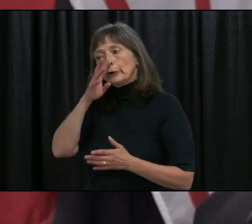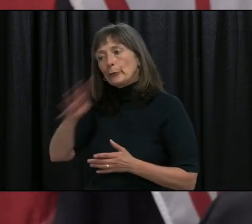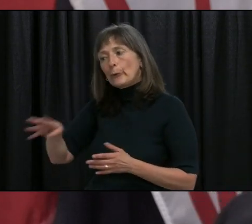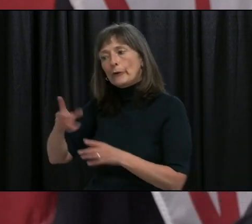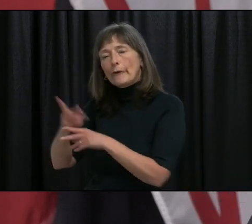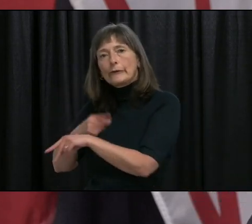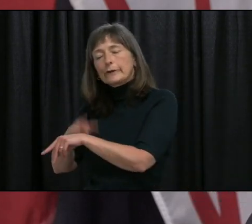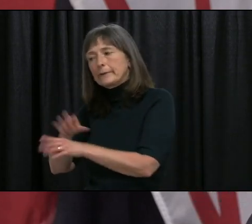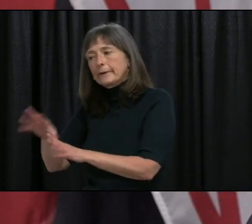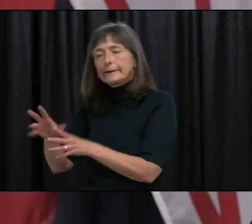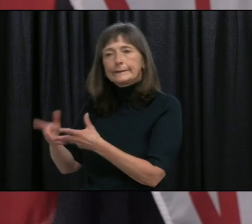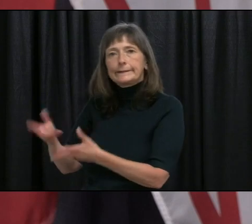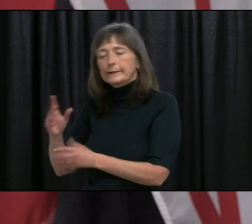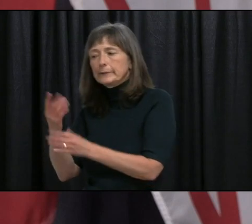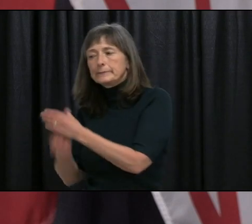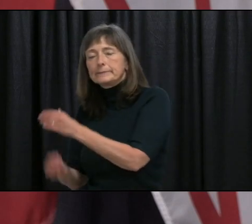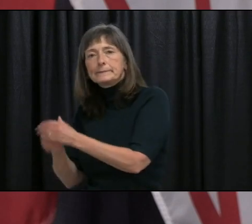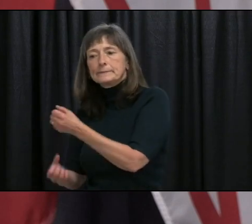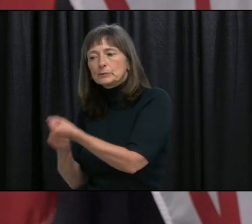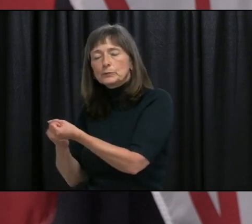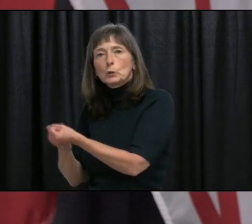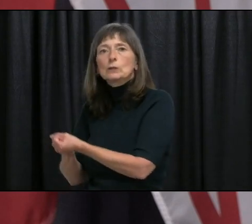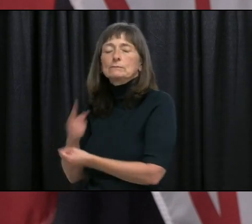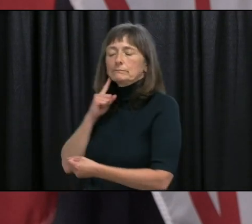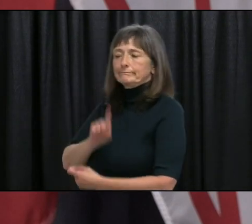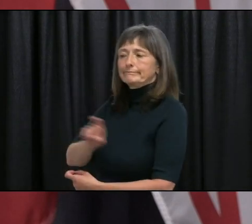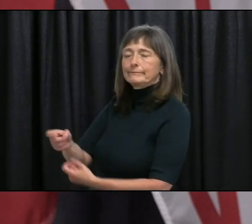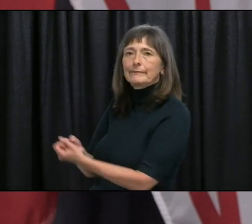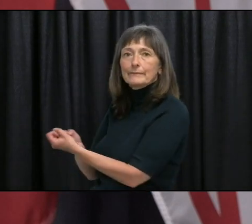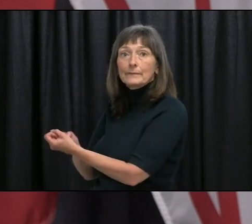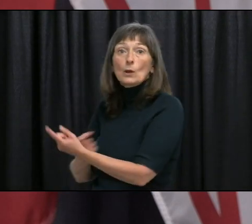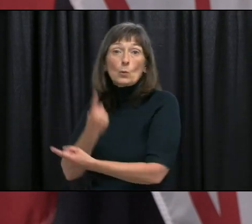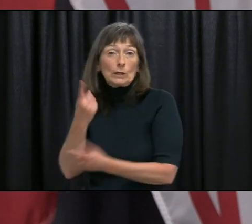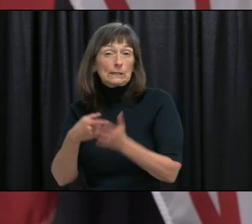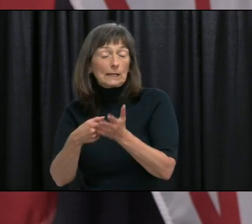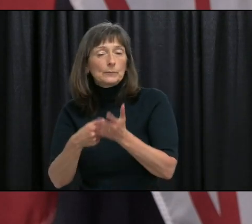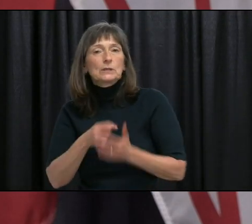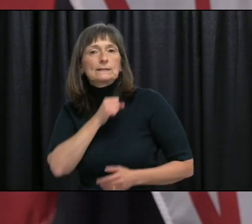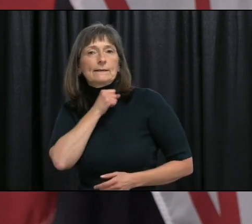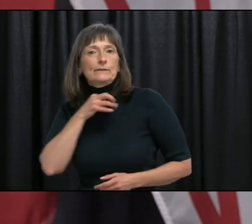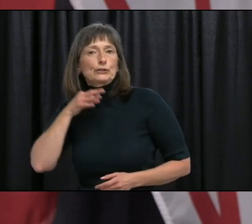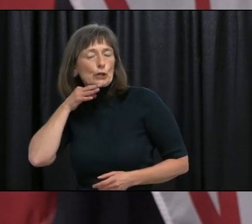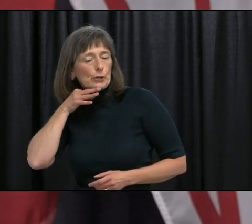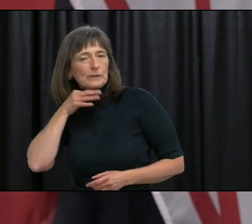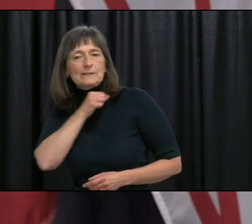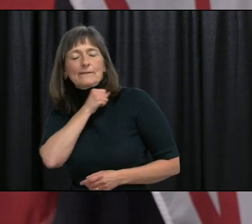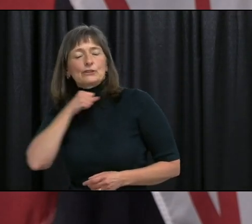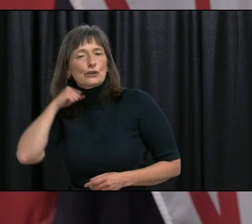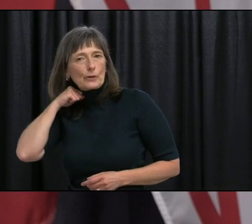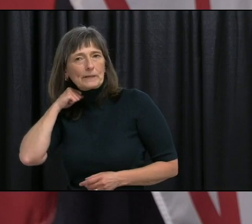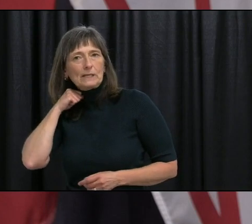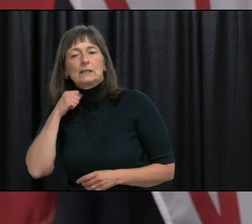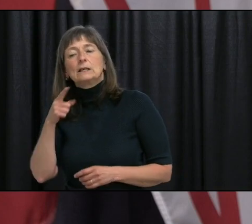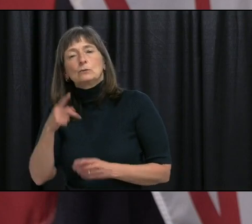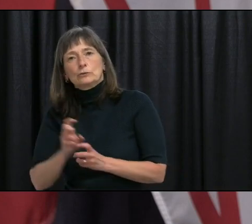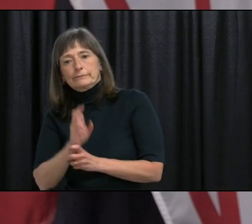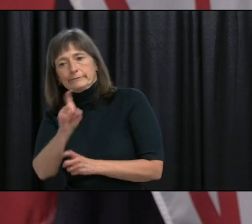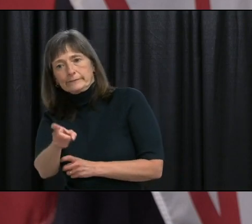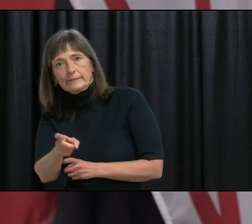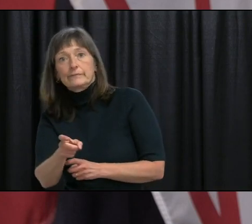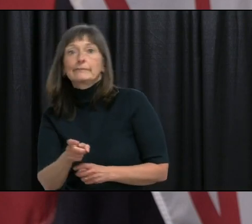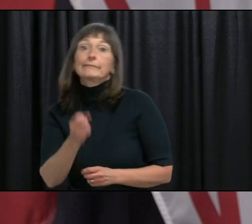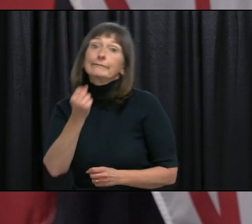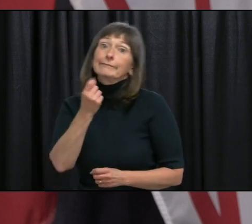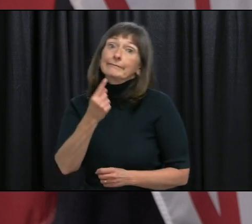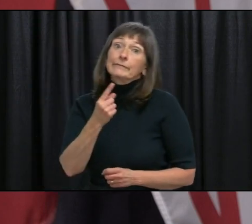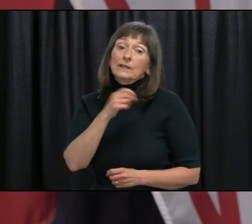programs. The Salvation Army will be included as one of those that will receive money from the Rogers family. Of course, the Salvation Army heavily involved